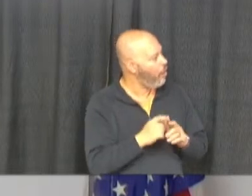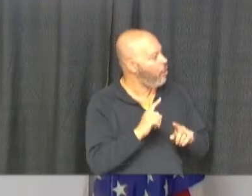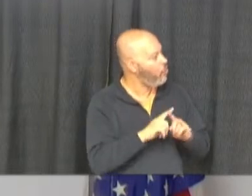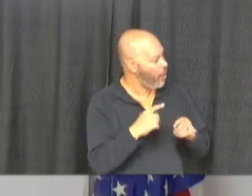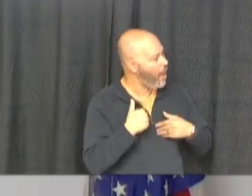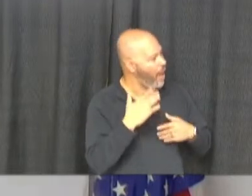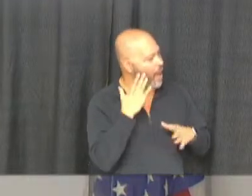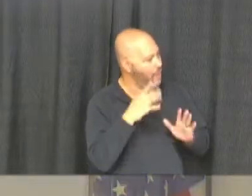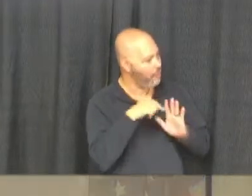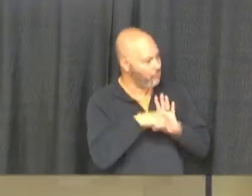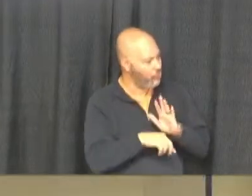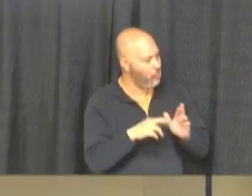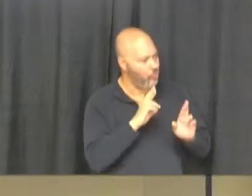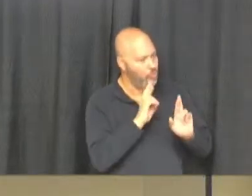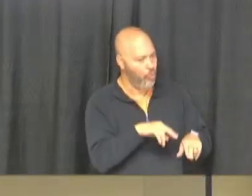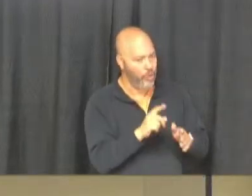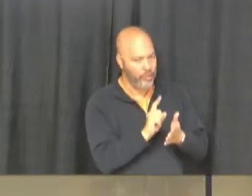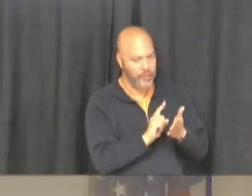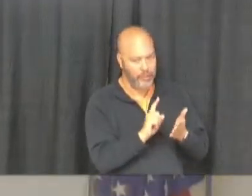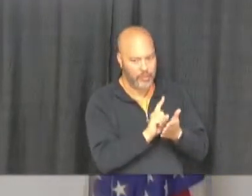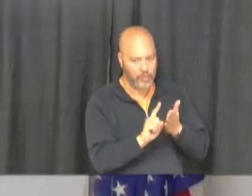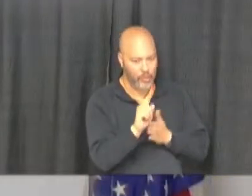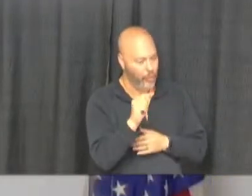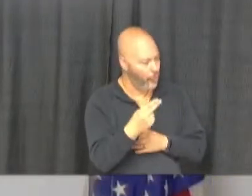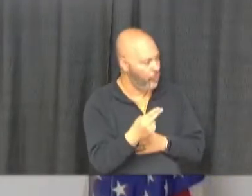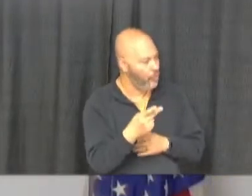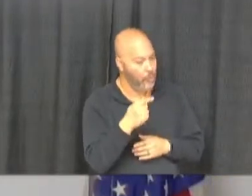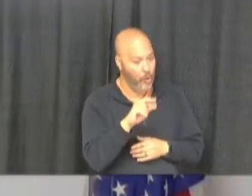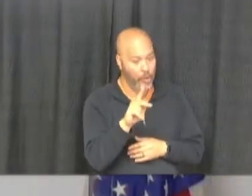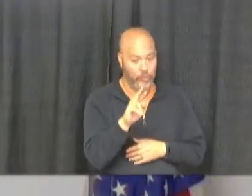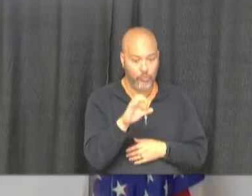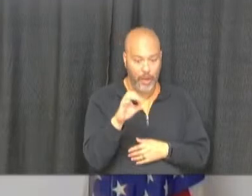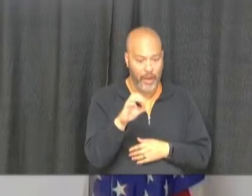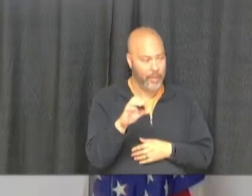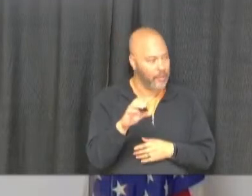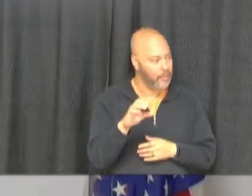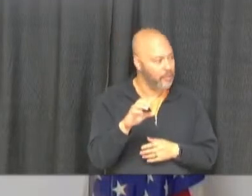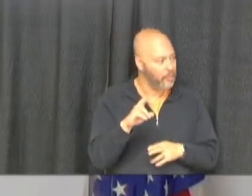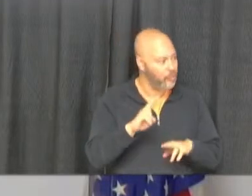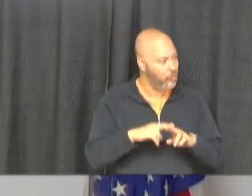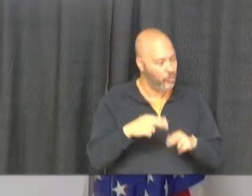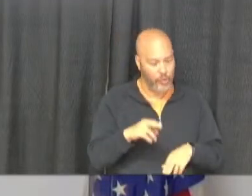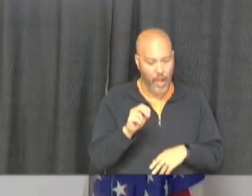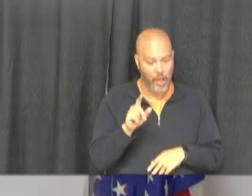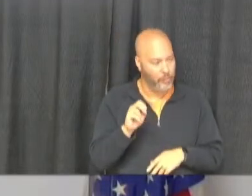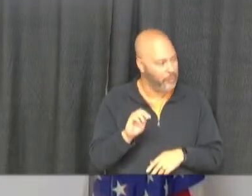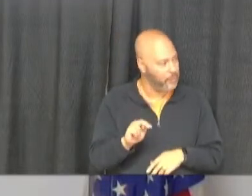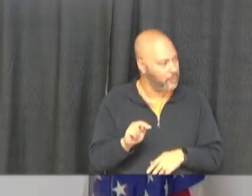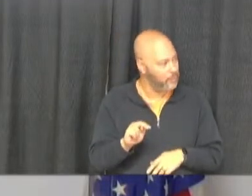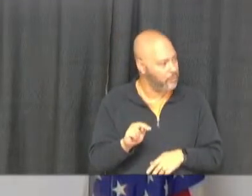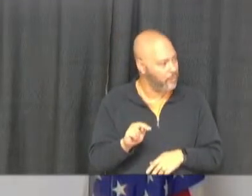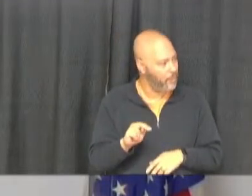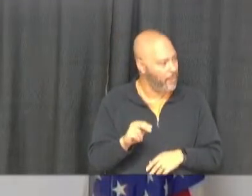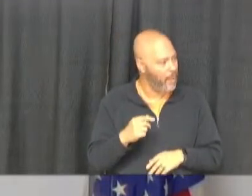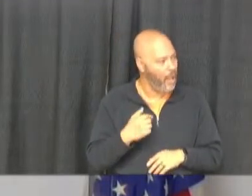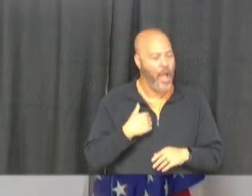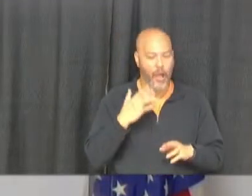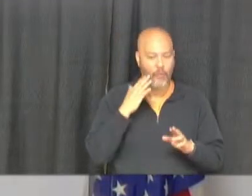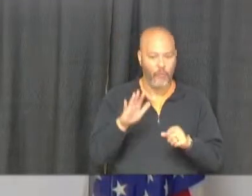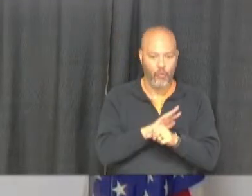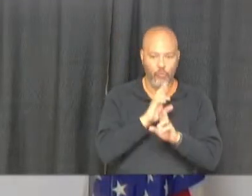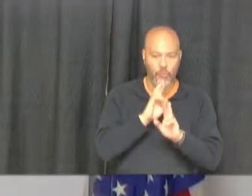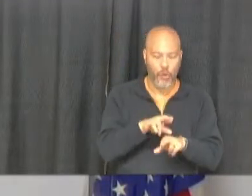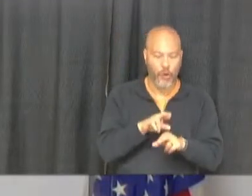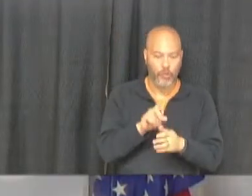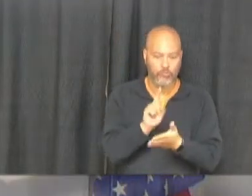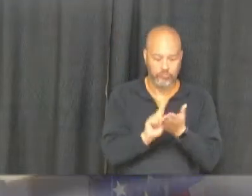I'll have a detailed report next Thursday. Thank you. Parks and Recreation Committee, Chairperson Holloman. Thank you, Mayor. I'll have a full